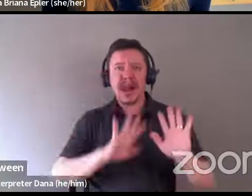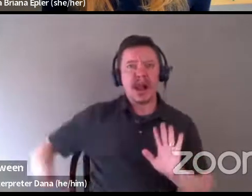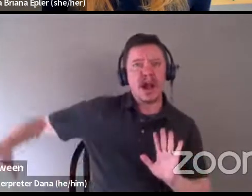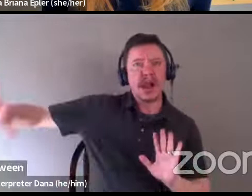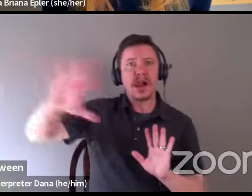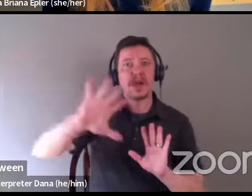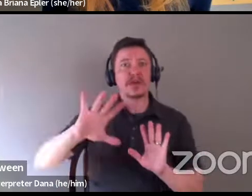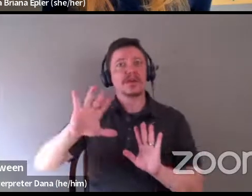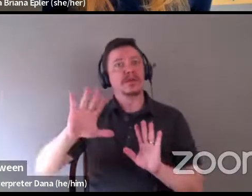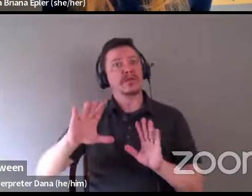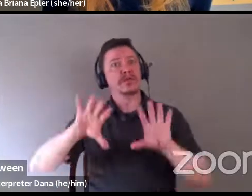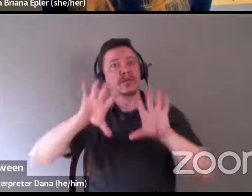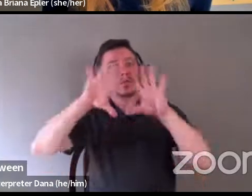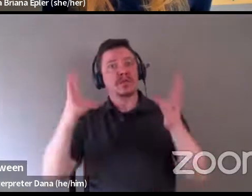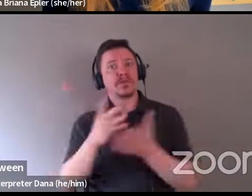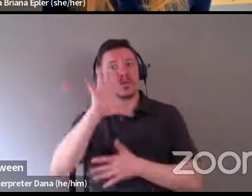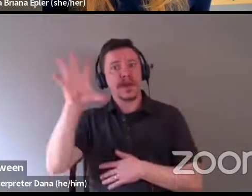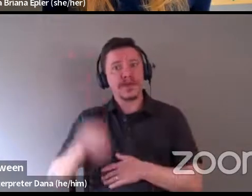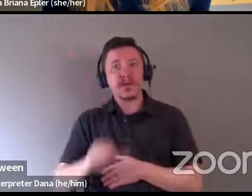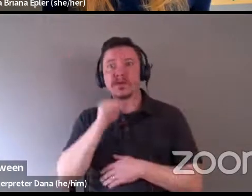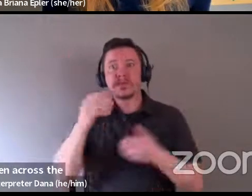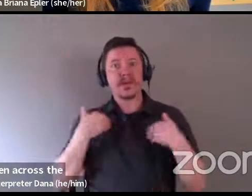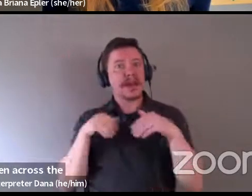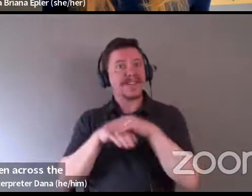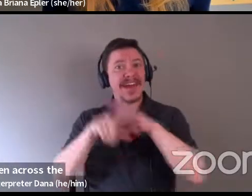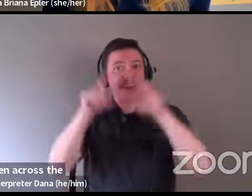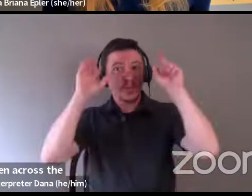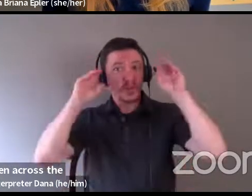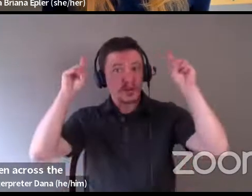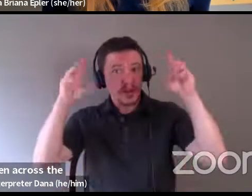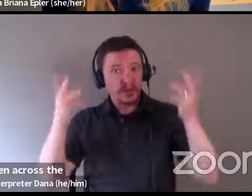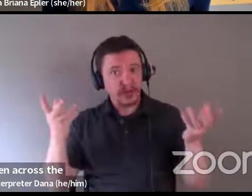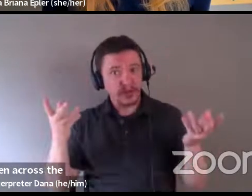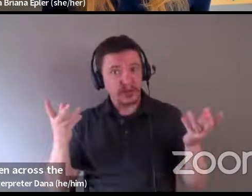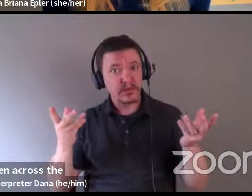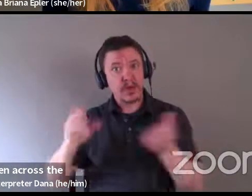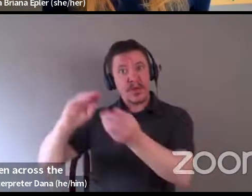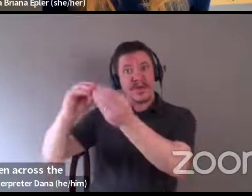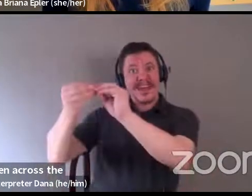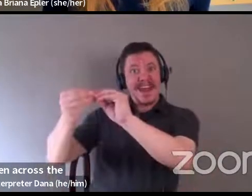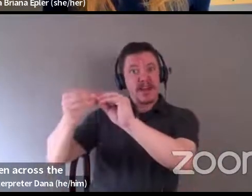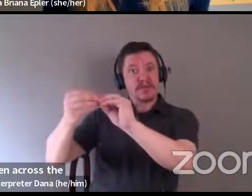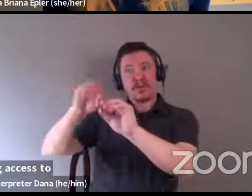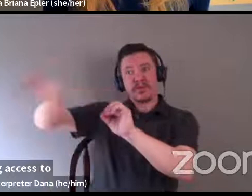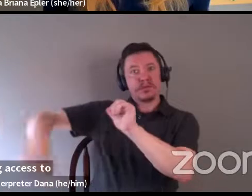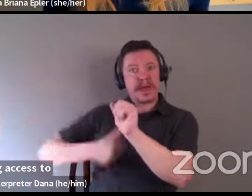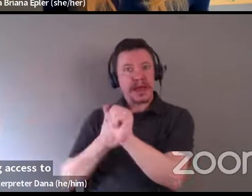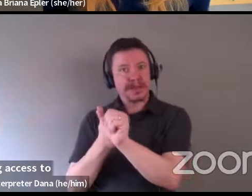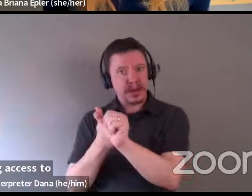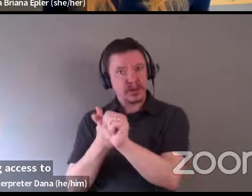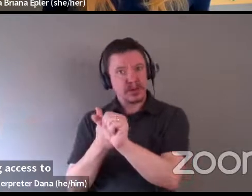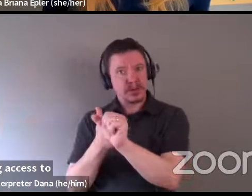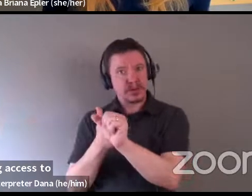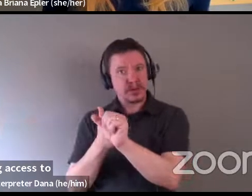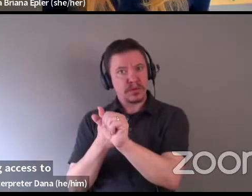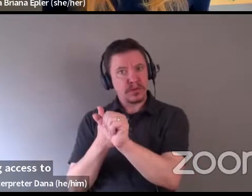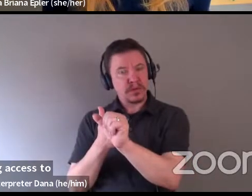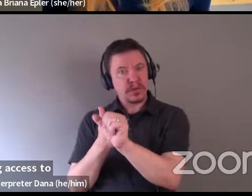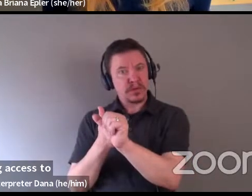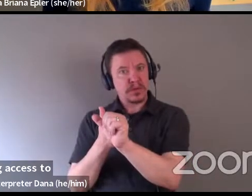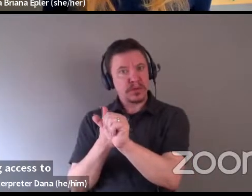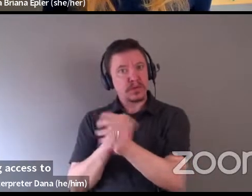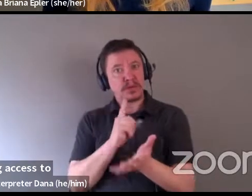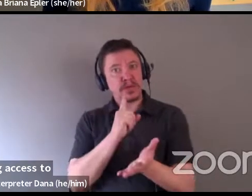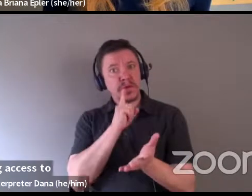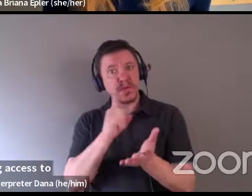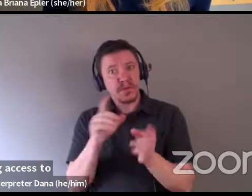not having access to education. Behind those statistics are